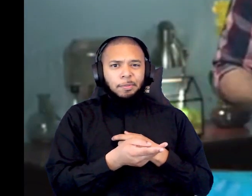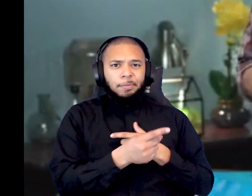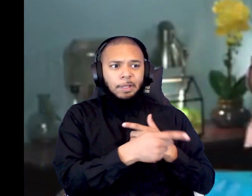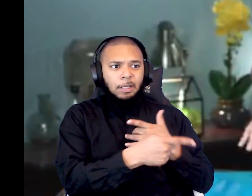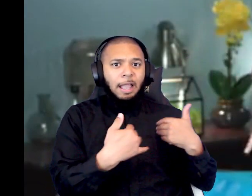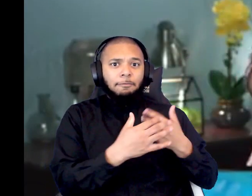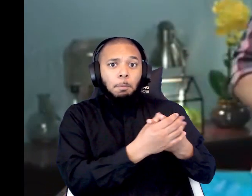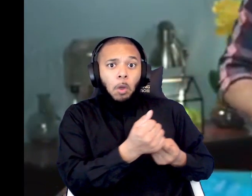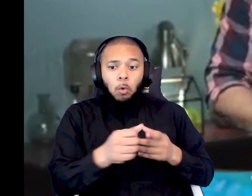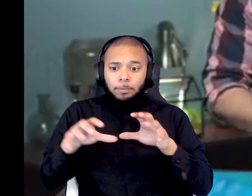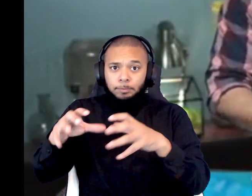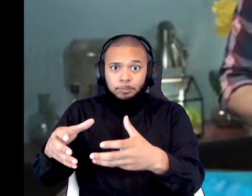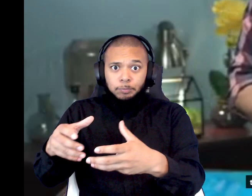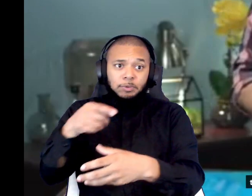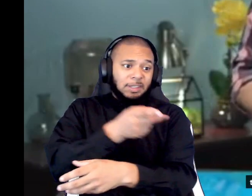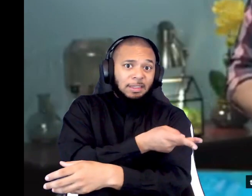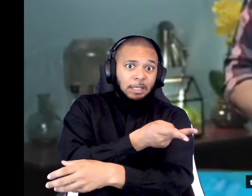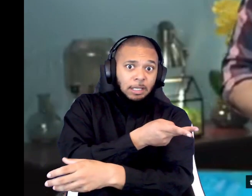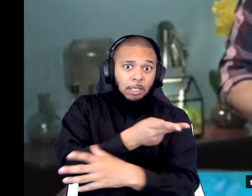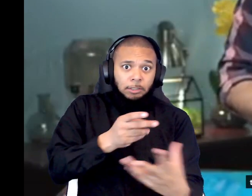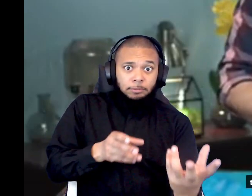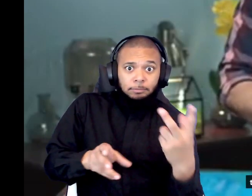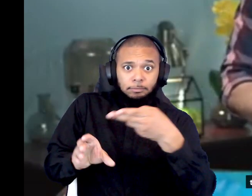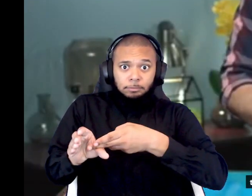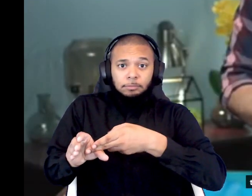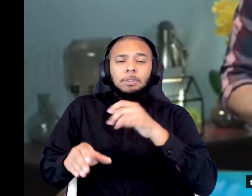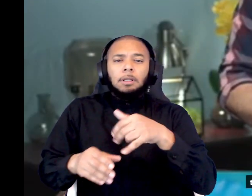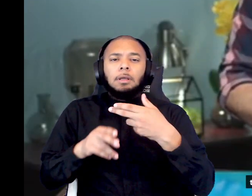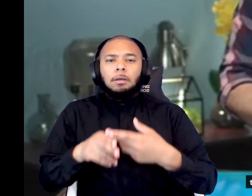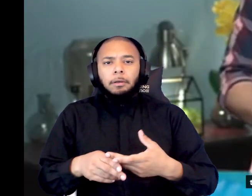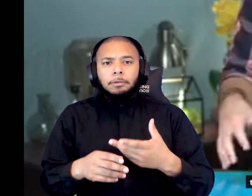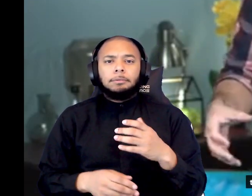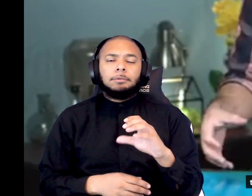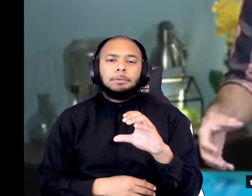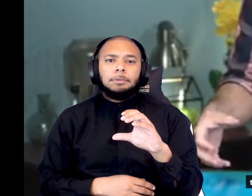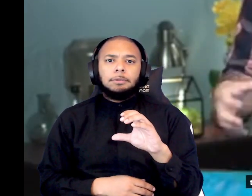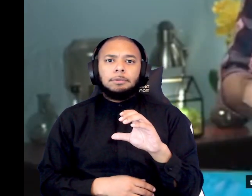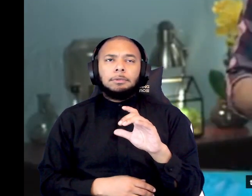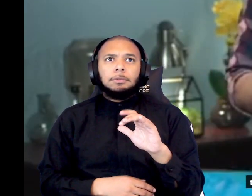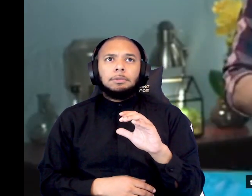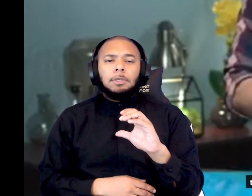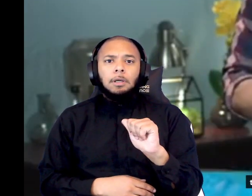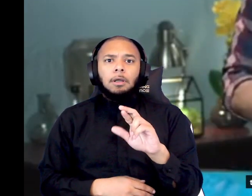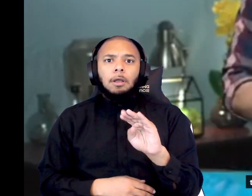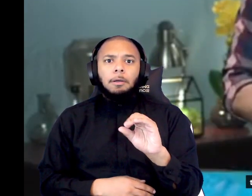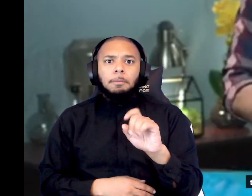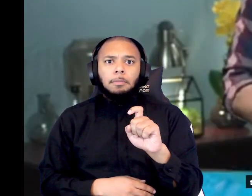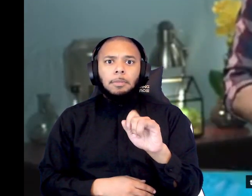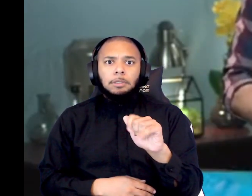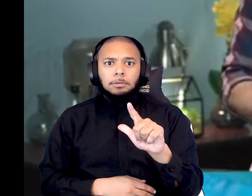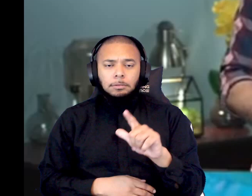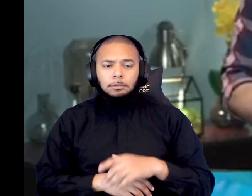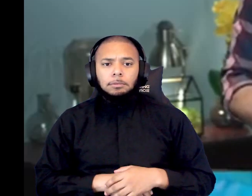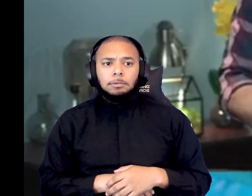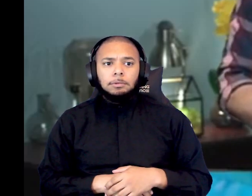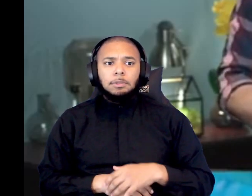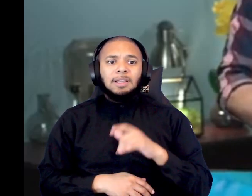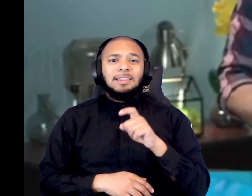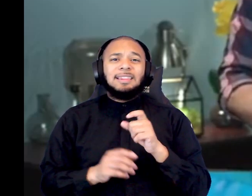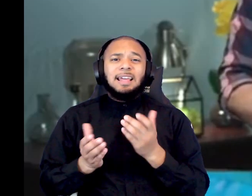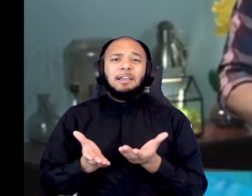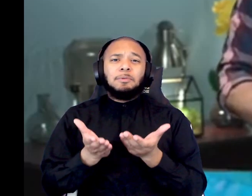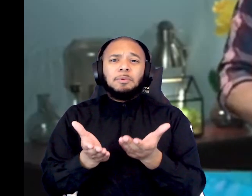groups. This group here, they act as an acid because they're going to be contributing hydrogen ions to